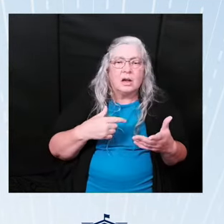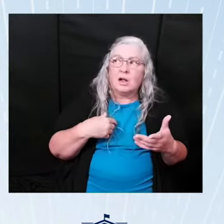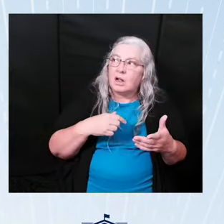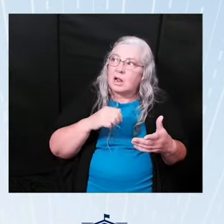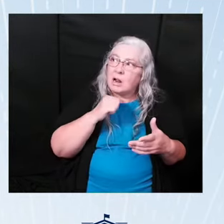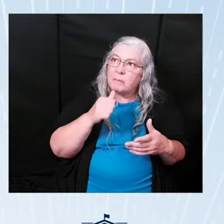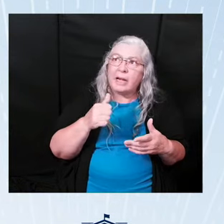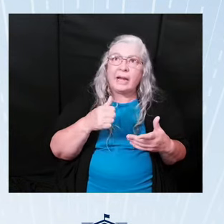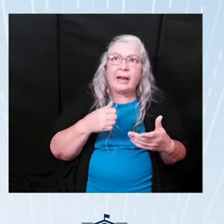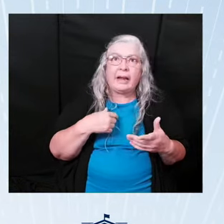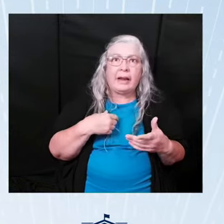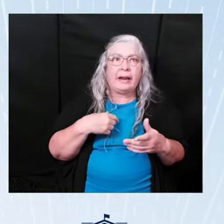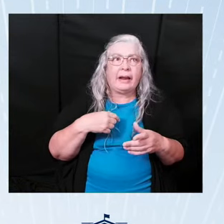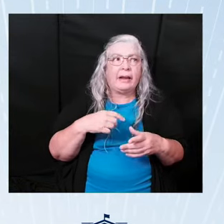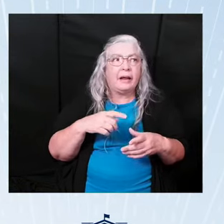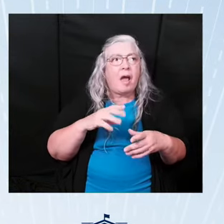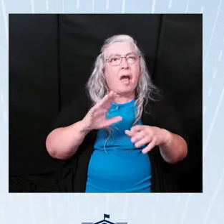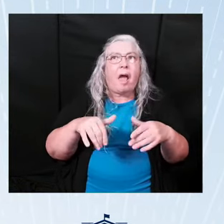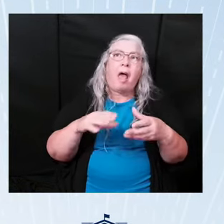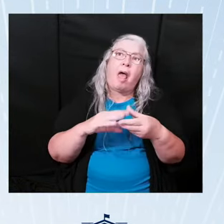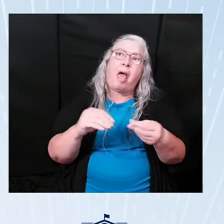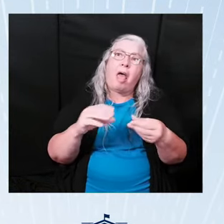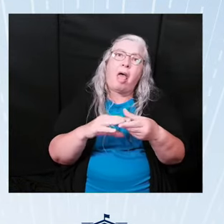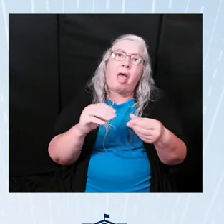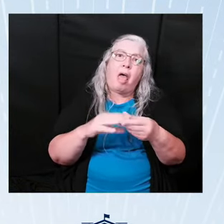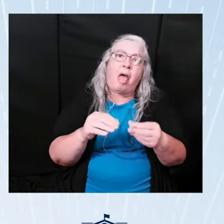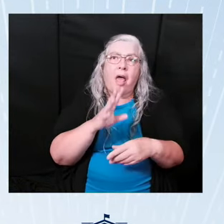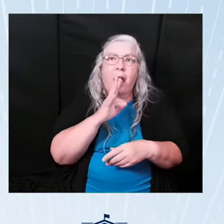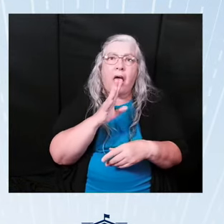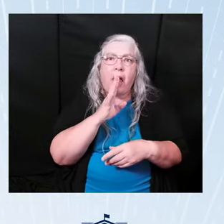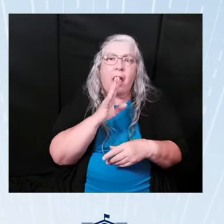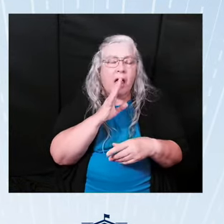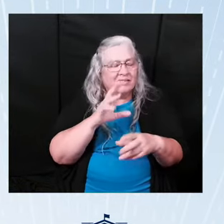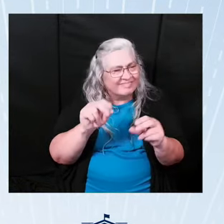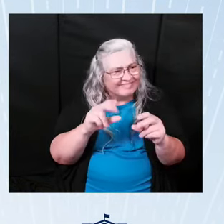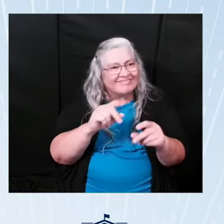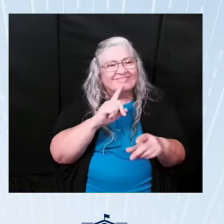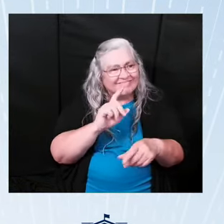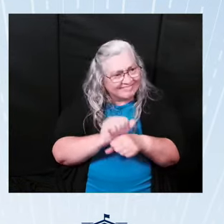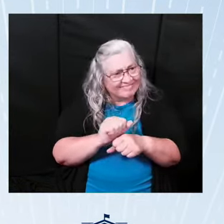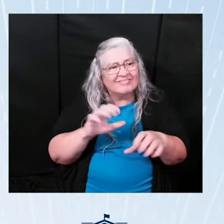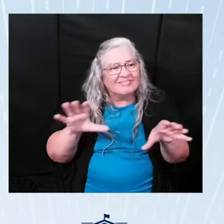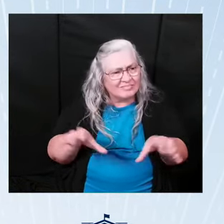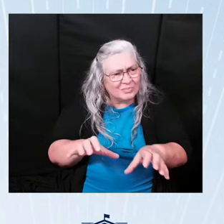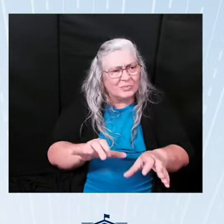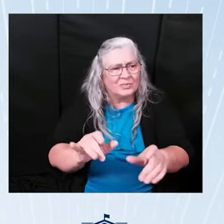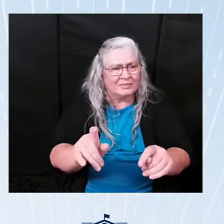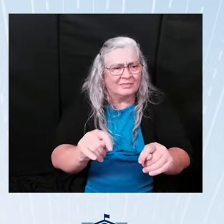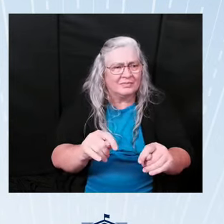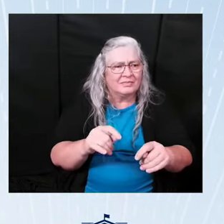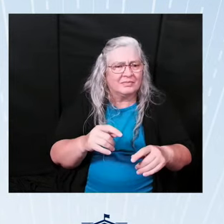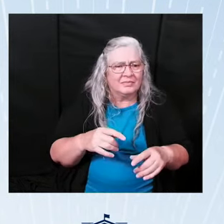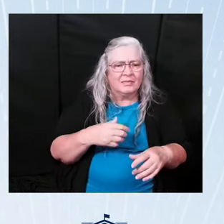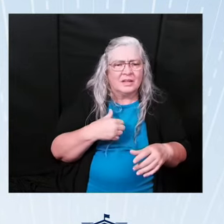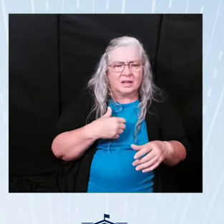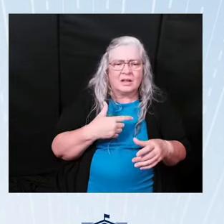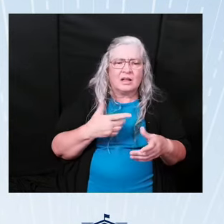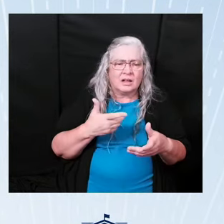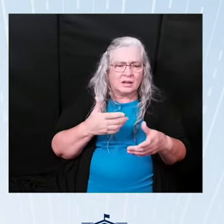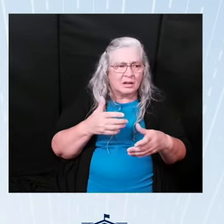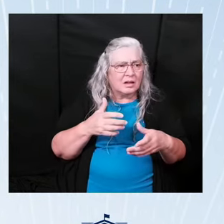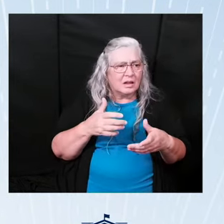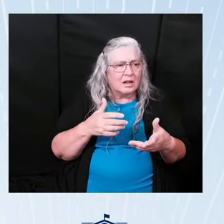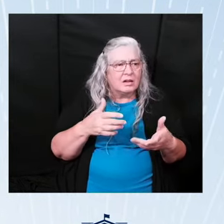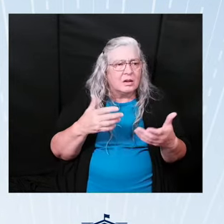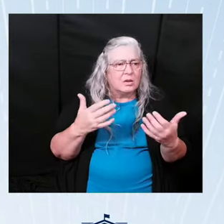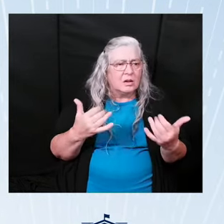that. We're pushing this funding from the historic investments out the door. Earlier this year, the Department of Commerce awarded $562